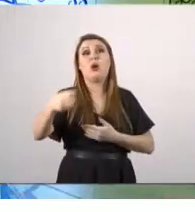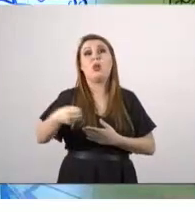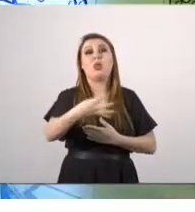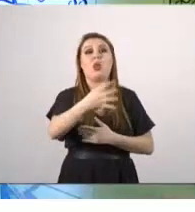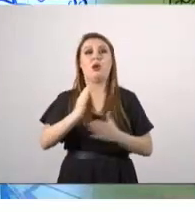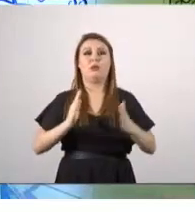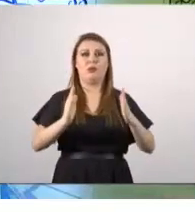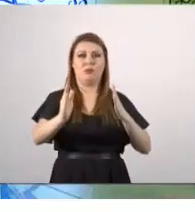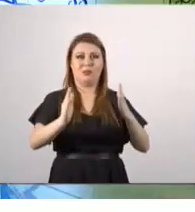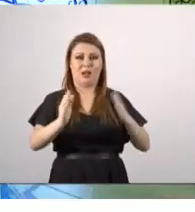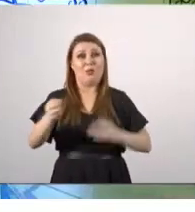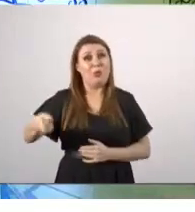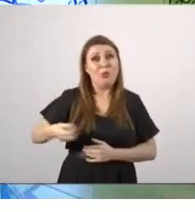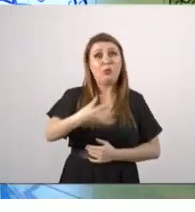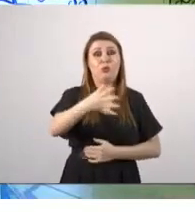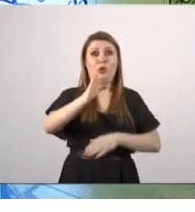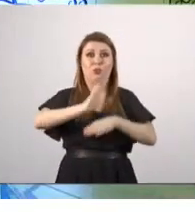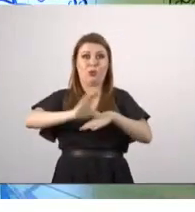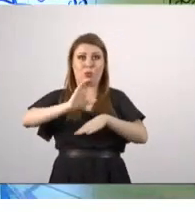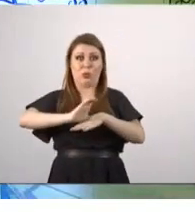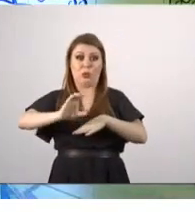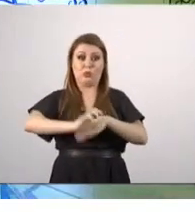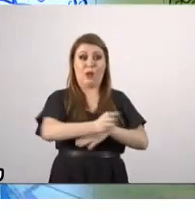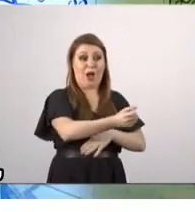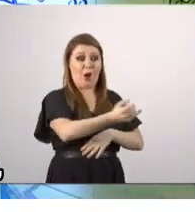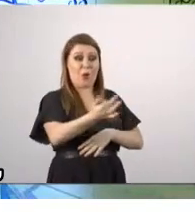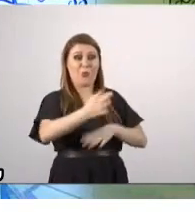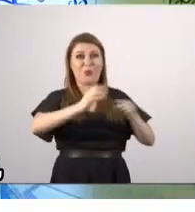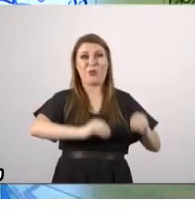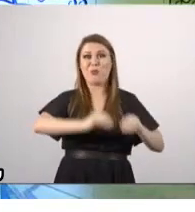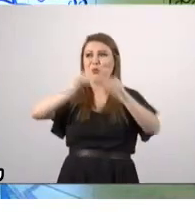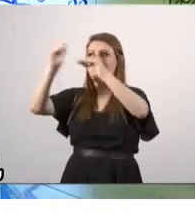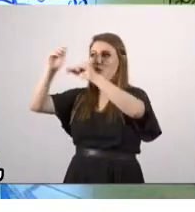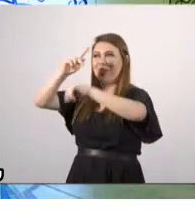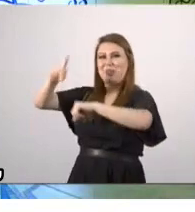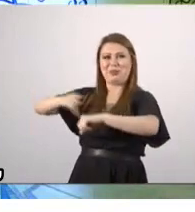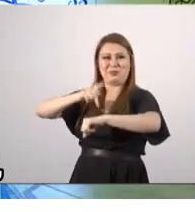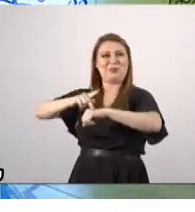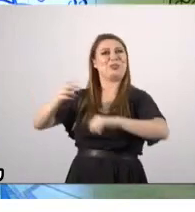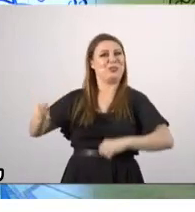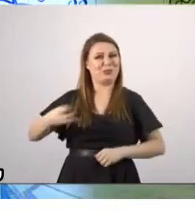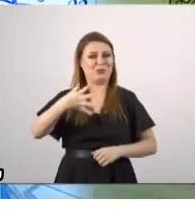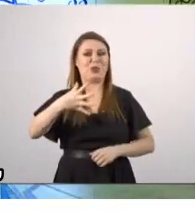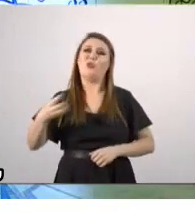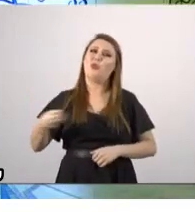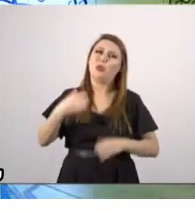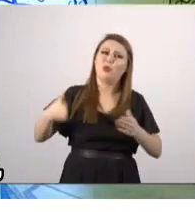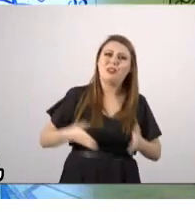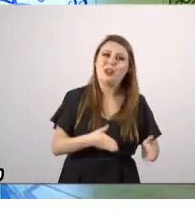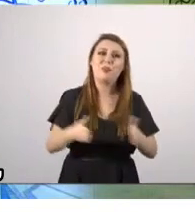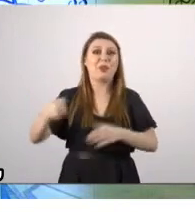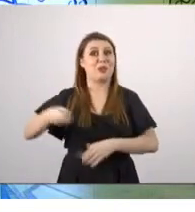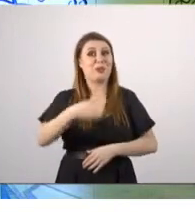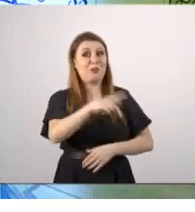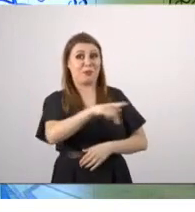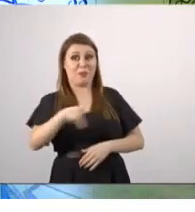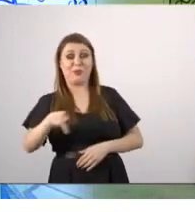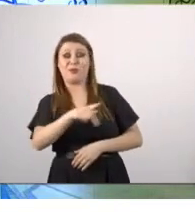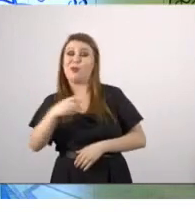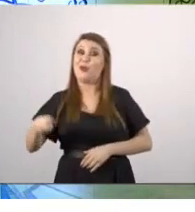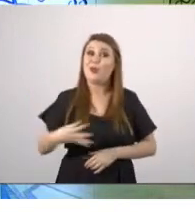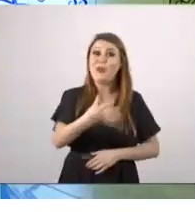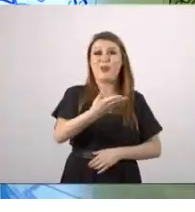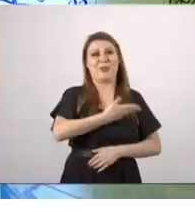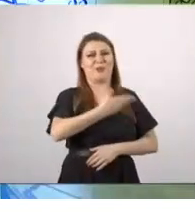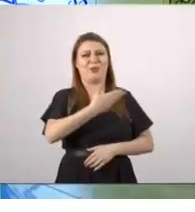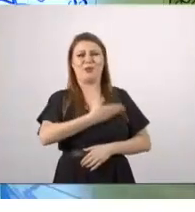novo curso, para alguns num outro país. Serão novos caminhos, novos professores, novos colegas e um mundo